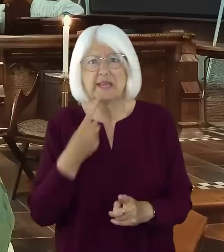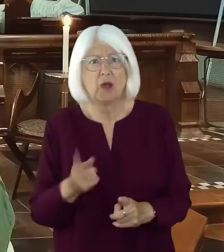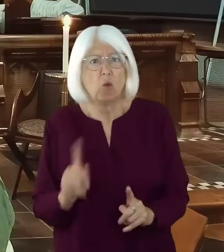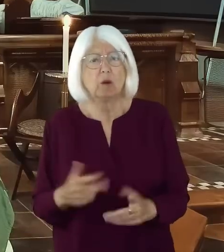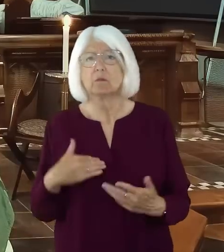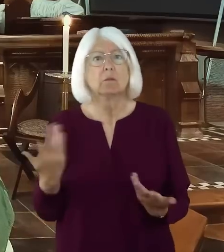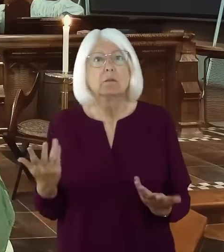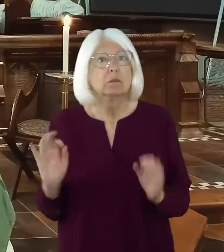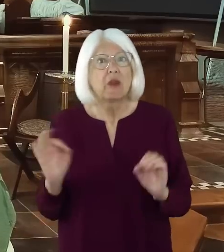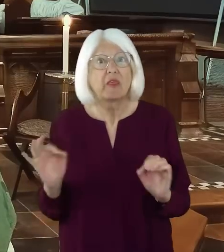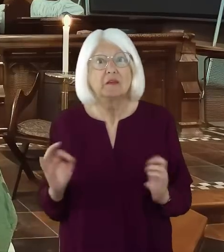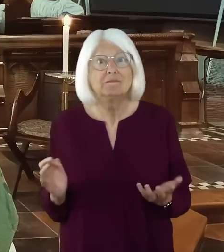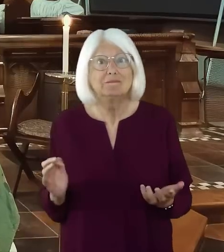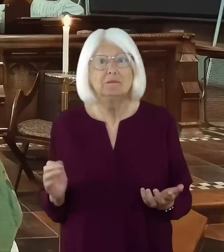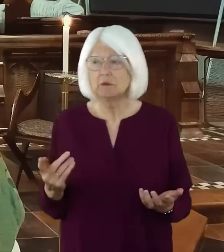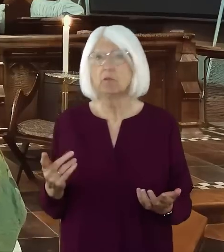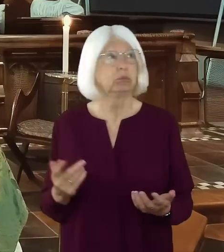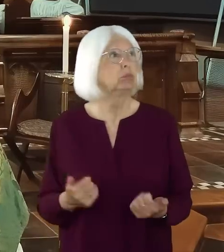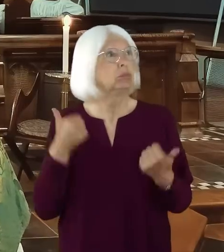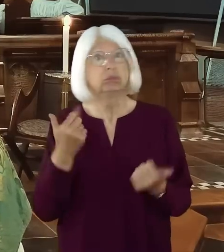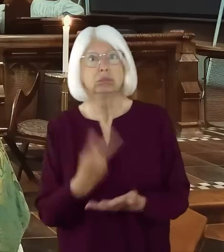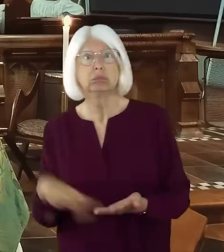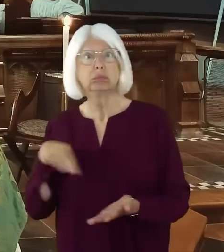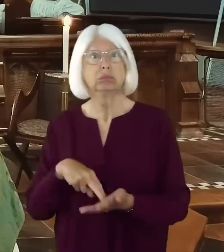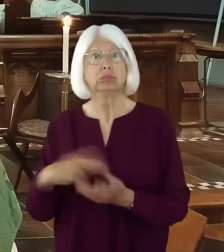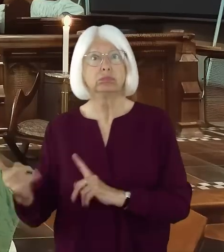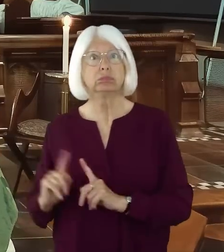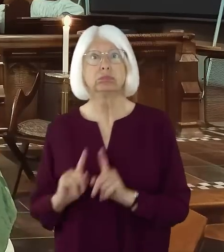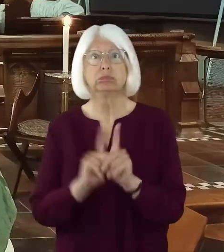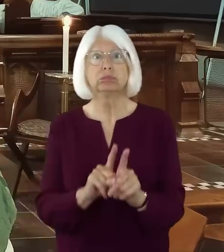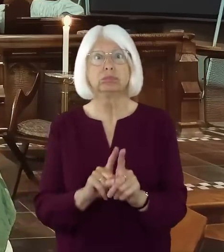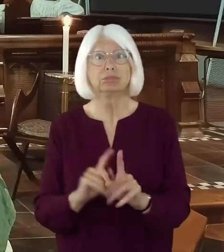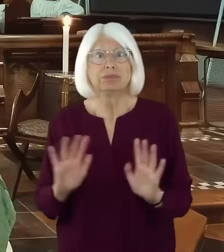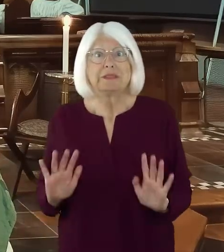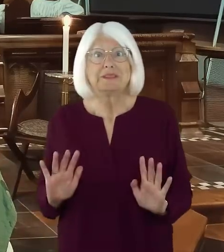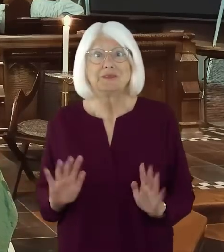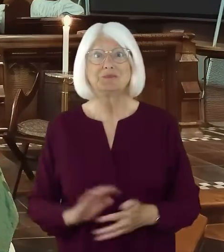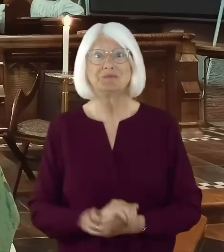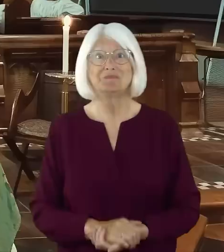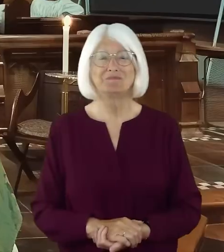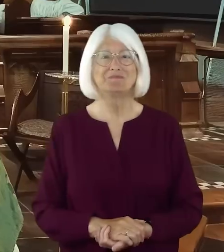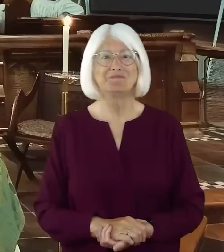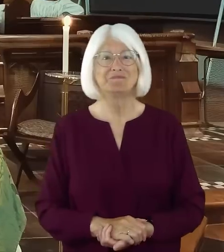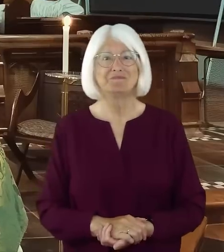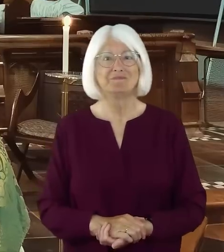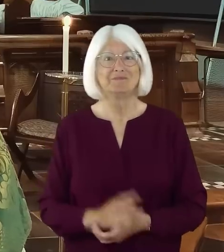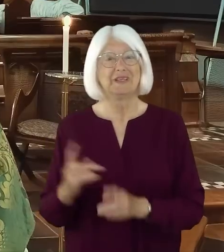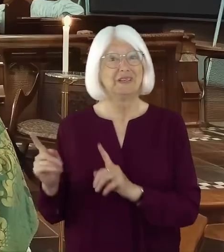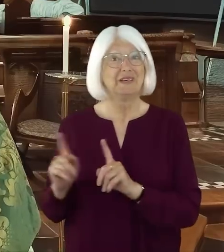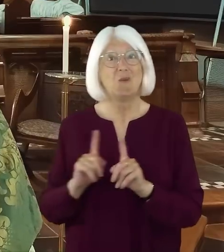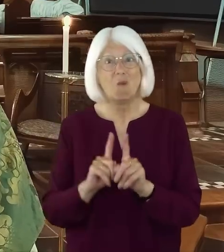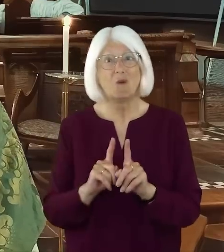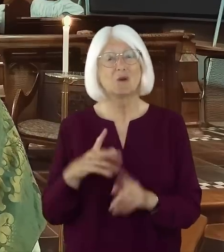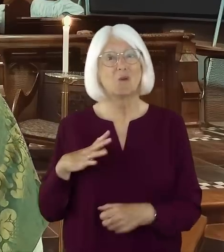shall I say? But instead, he simply rises and follows Jesus. He